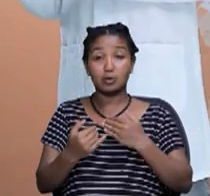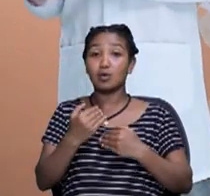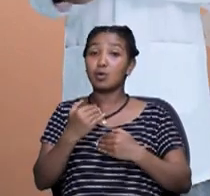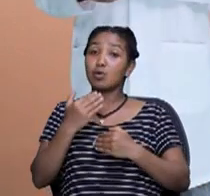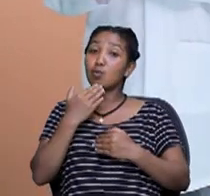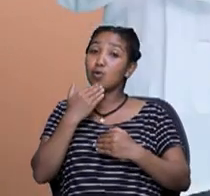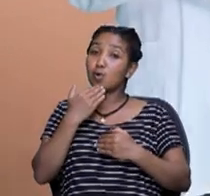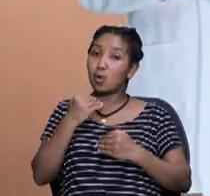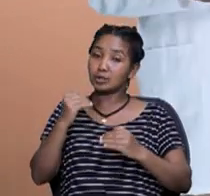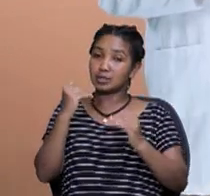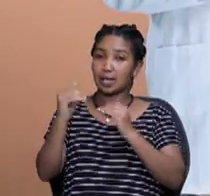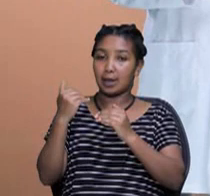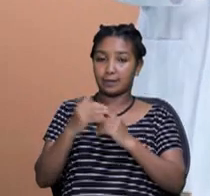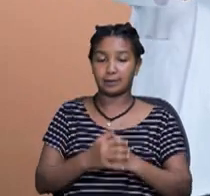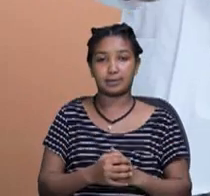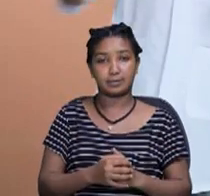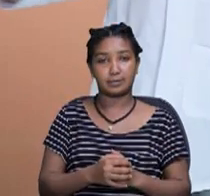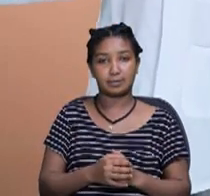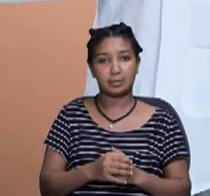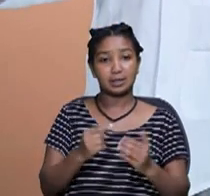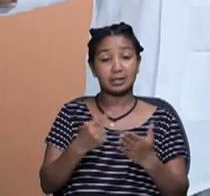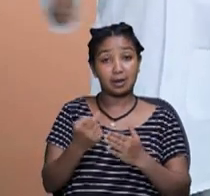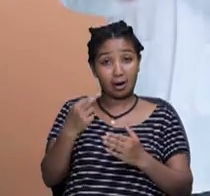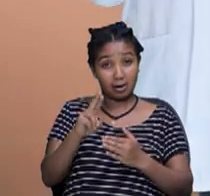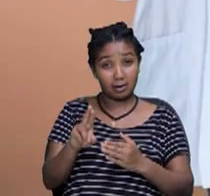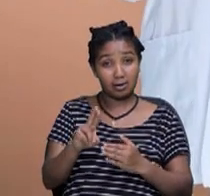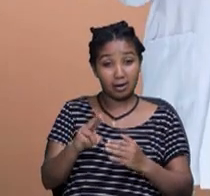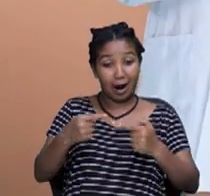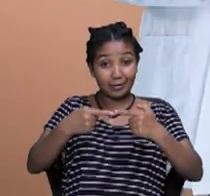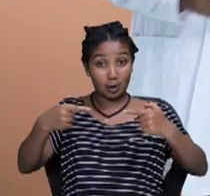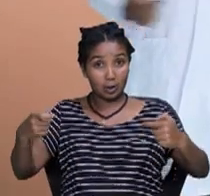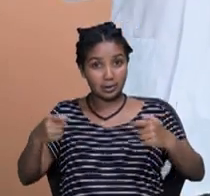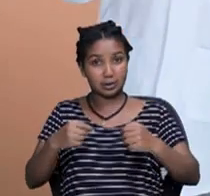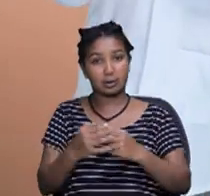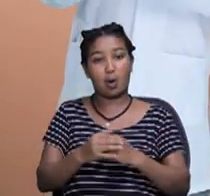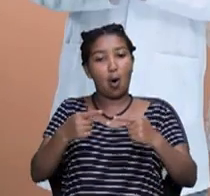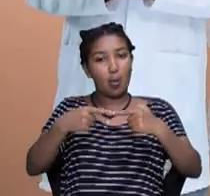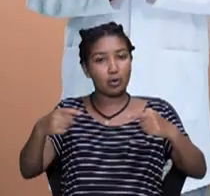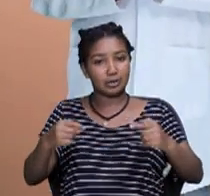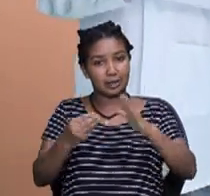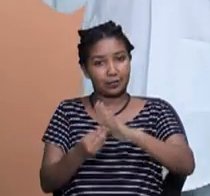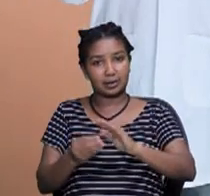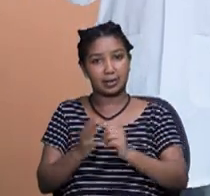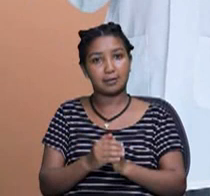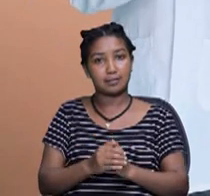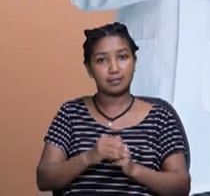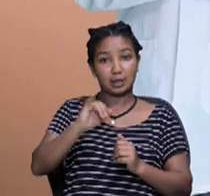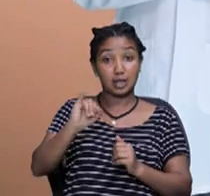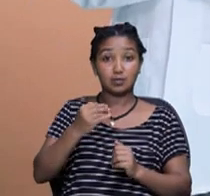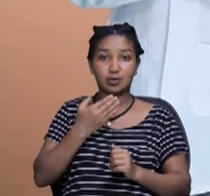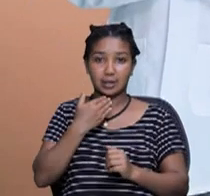level, two hormones, insulin and glucagon. They are antagonistic effect, opposite effect.